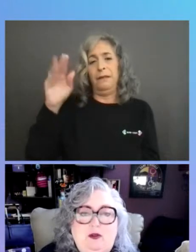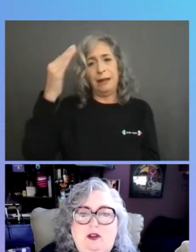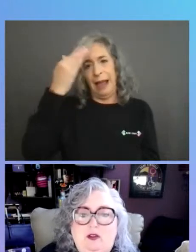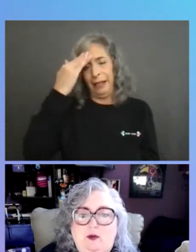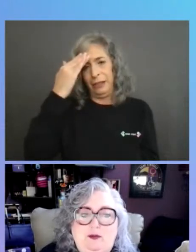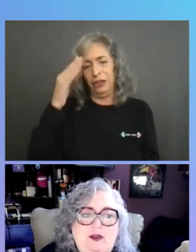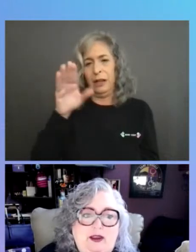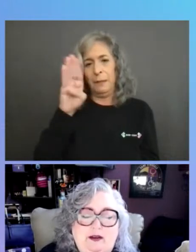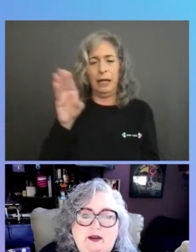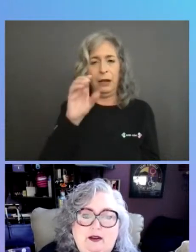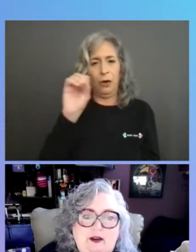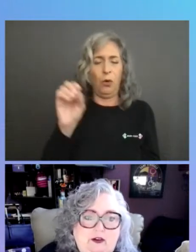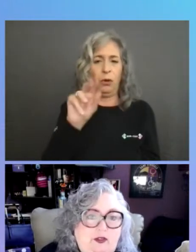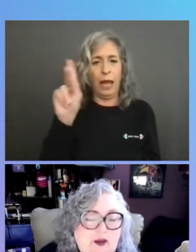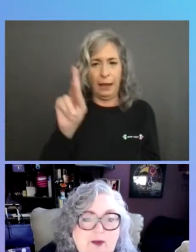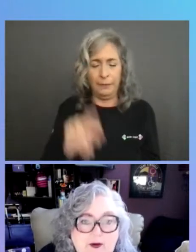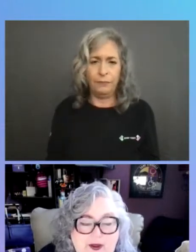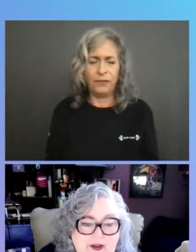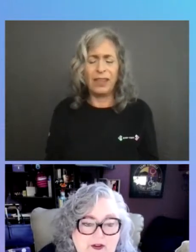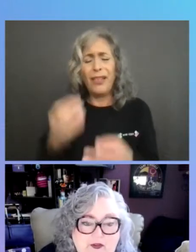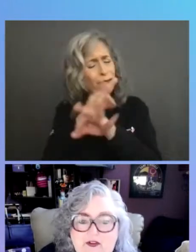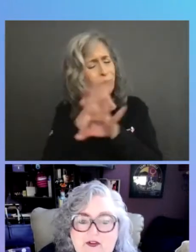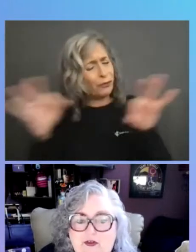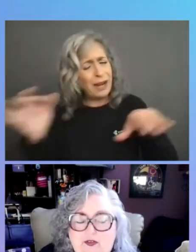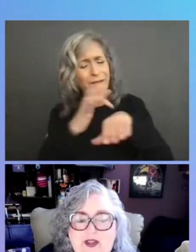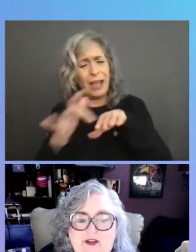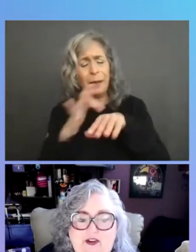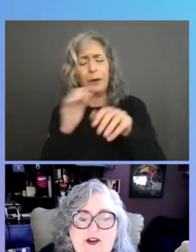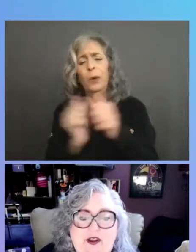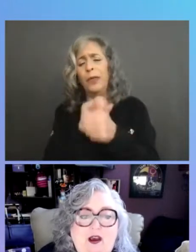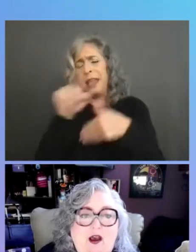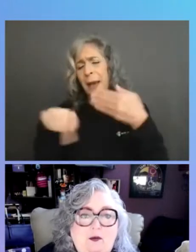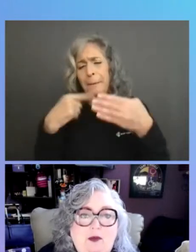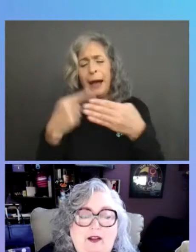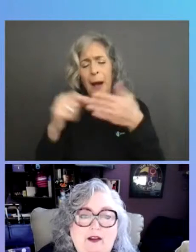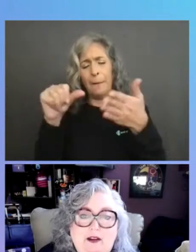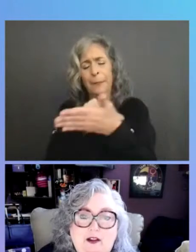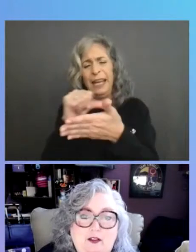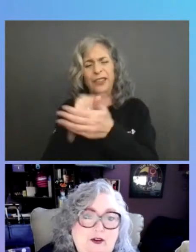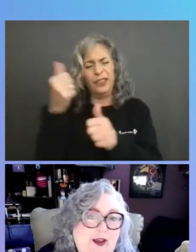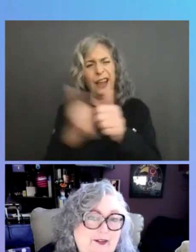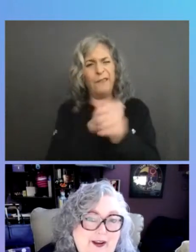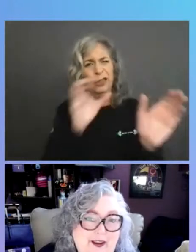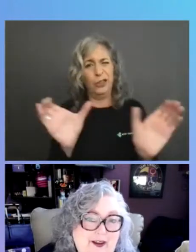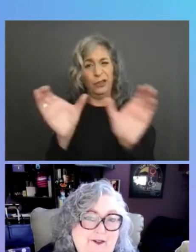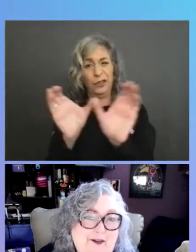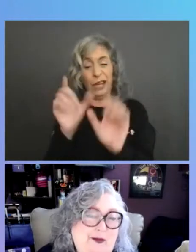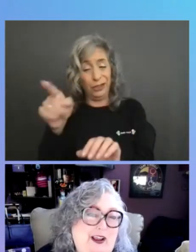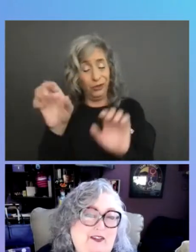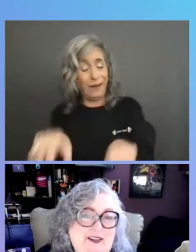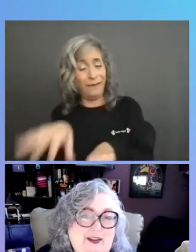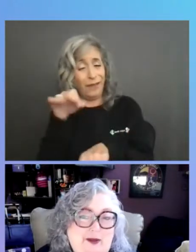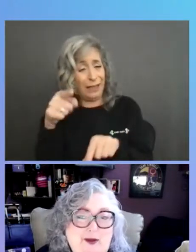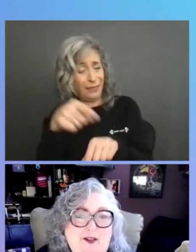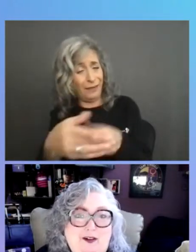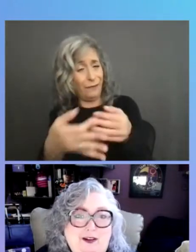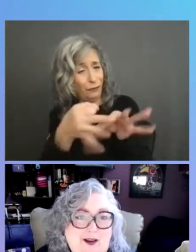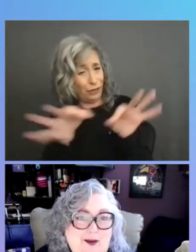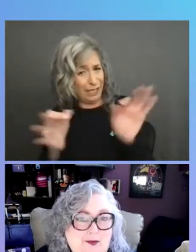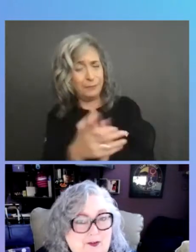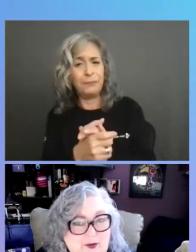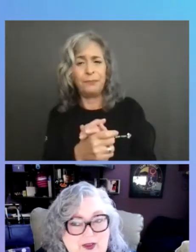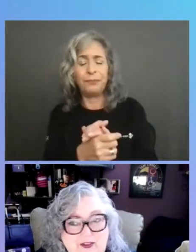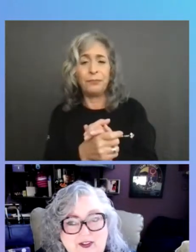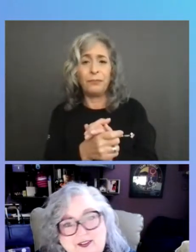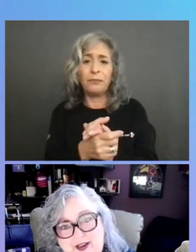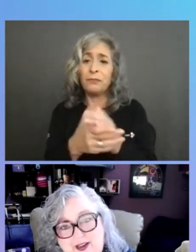They're available on the website under the About page for each certification. And to learn how to study again, for many of us, it may have been a long